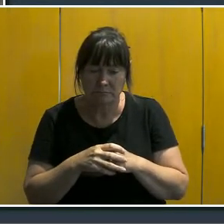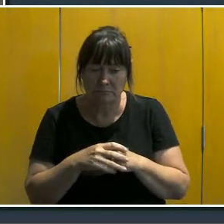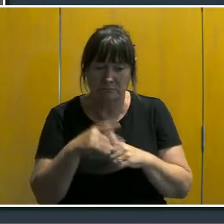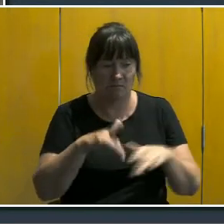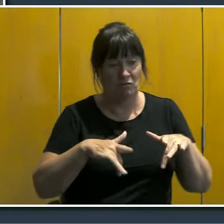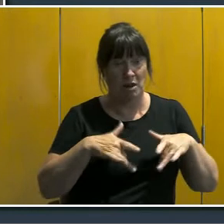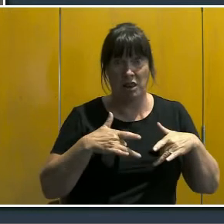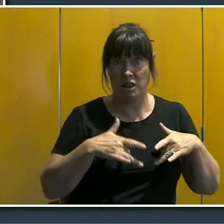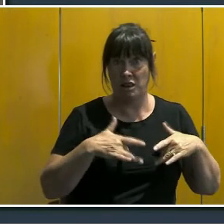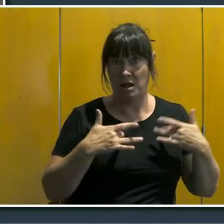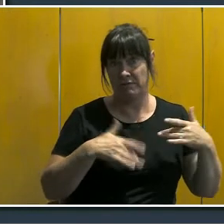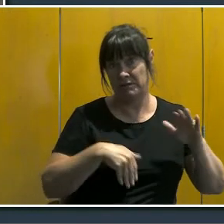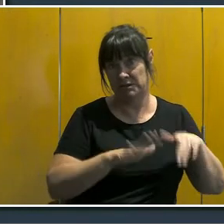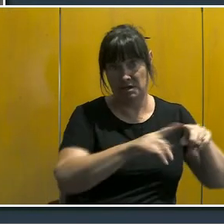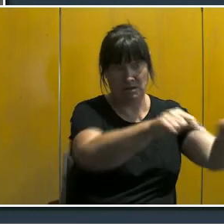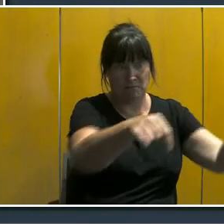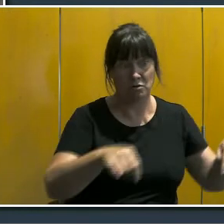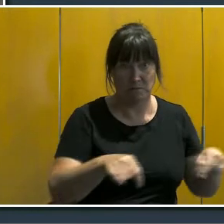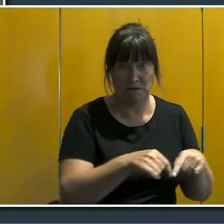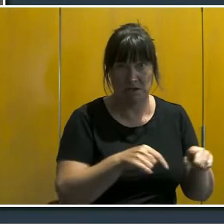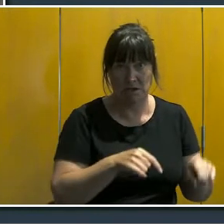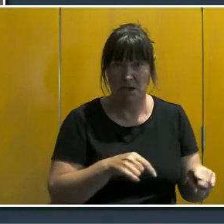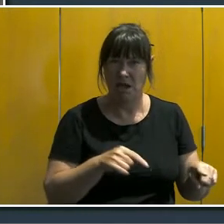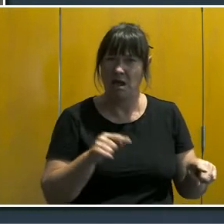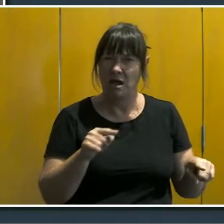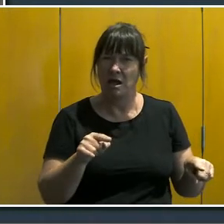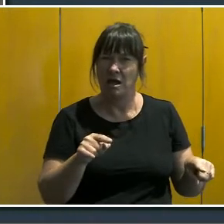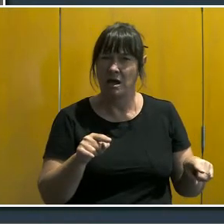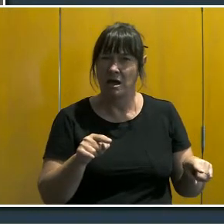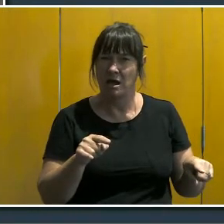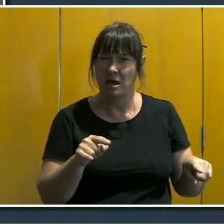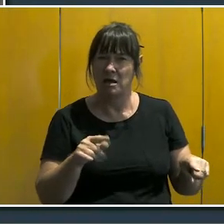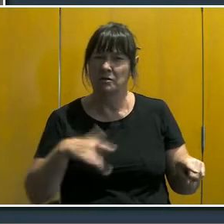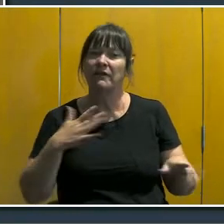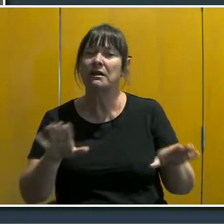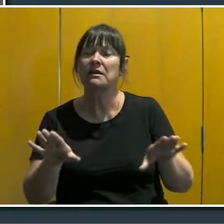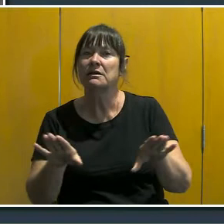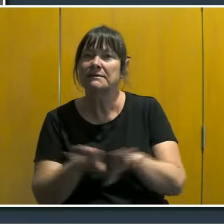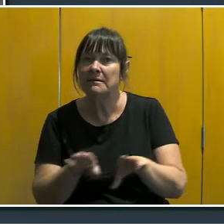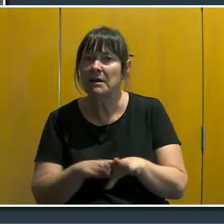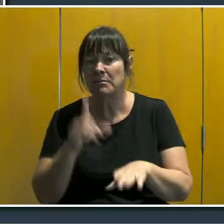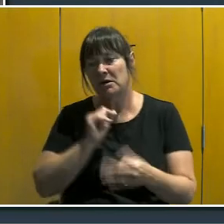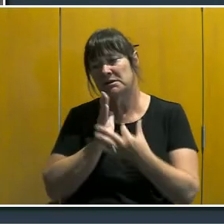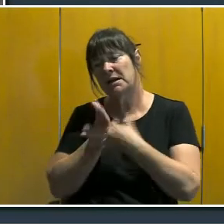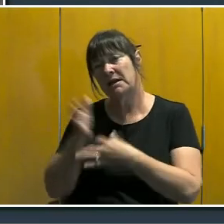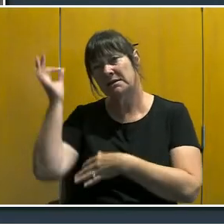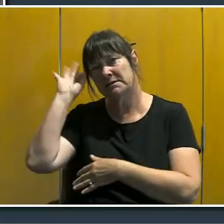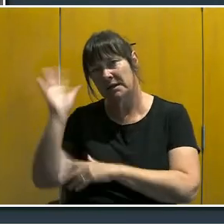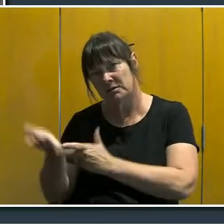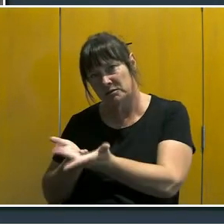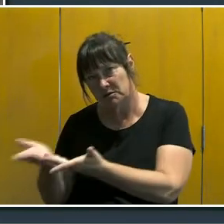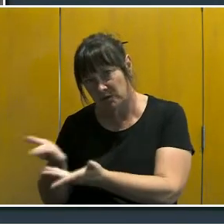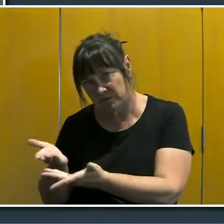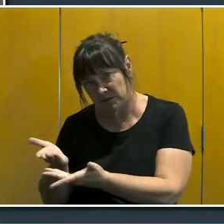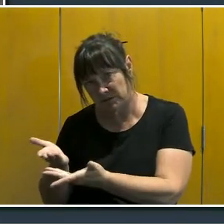lifestyle properties. But I'm just interested in your view on whether they are dissimilar in terms of their access to those council services that we're talking about